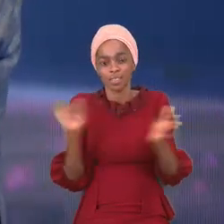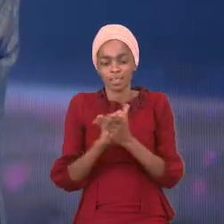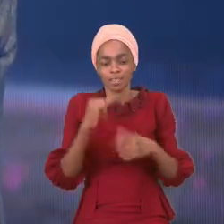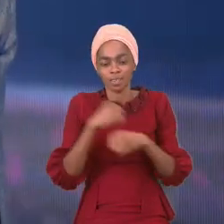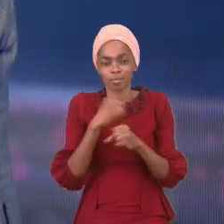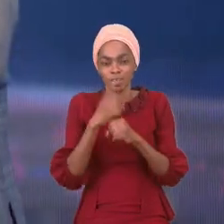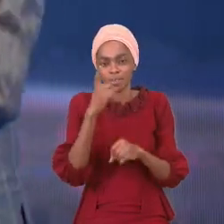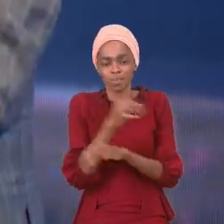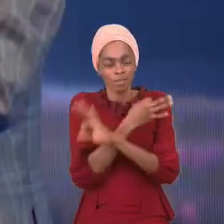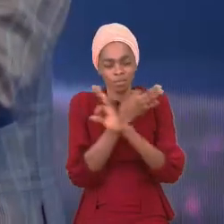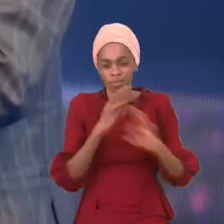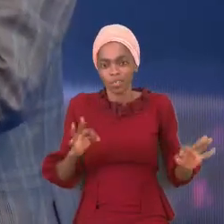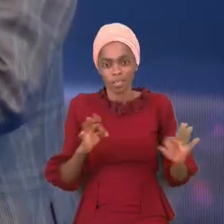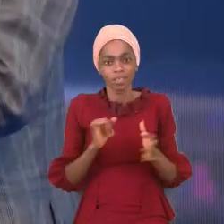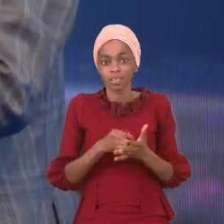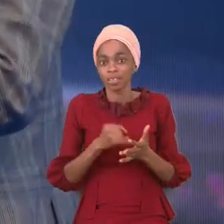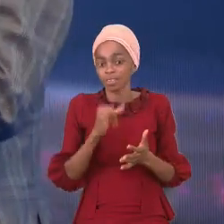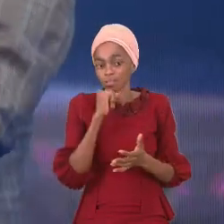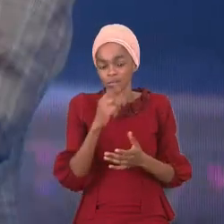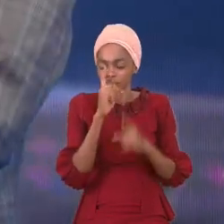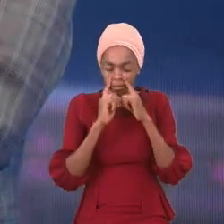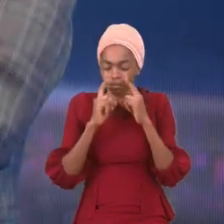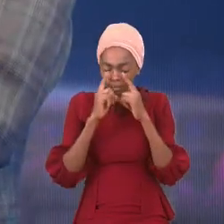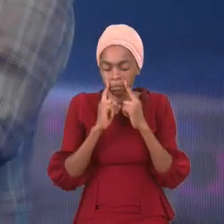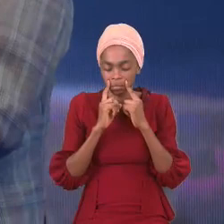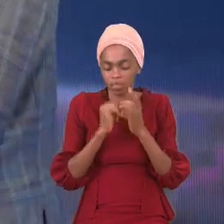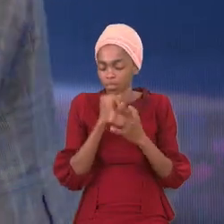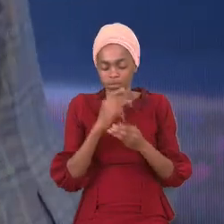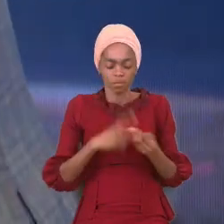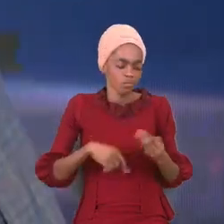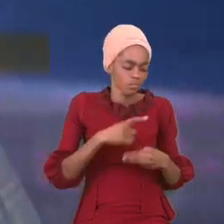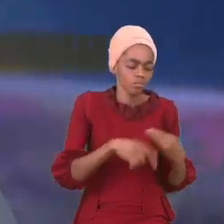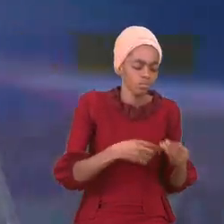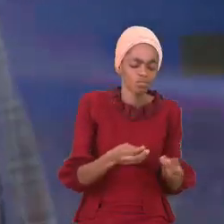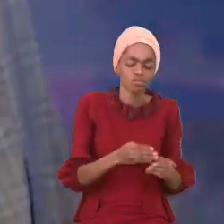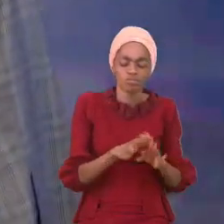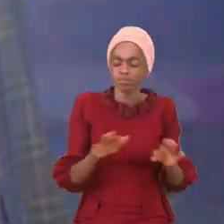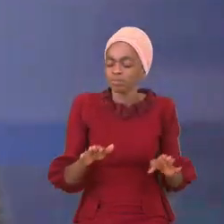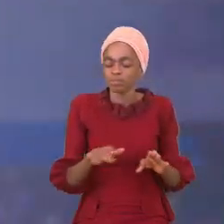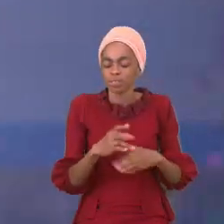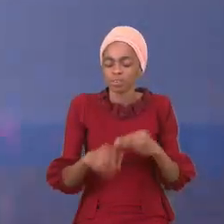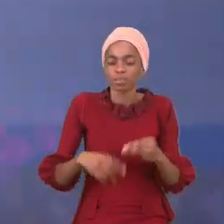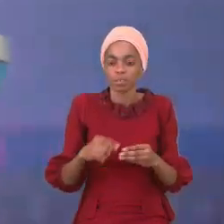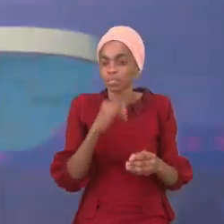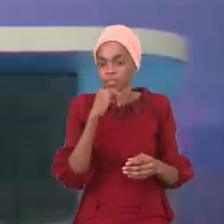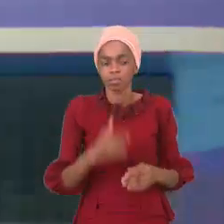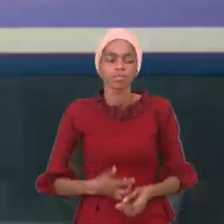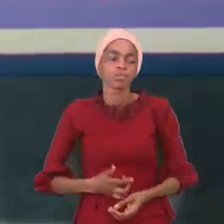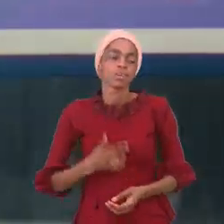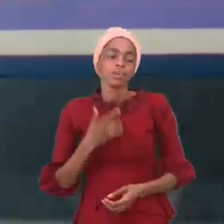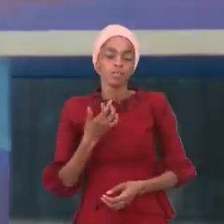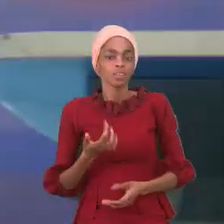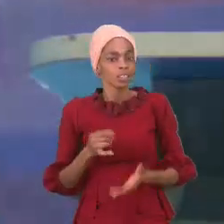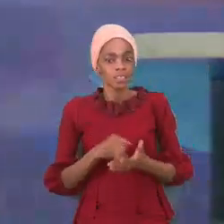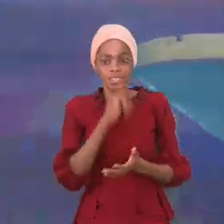you free. It's not the crying. It's not rolling on the ground. It's not the feeling. It is the